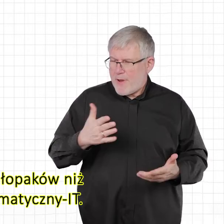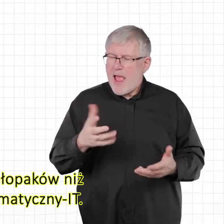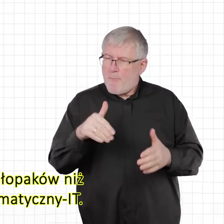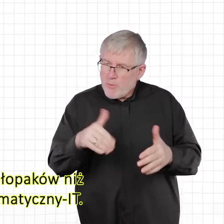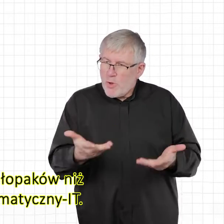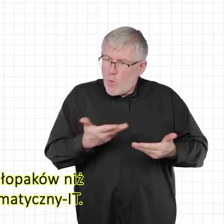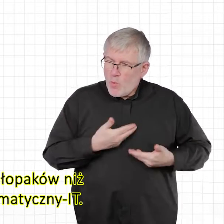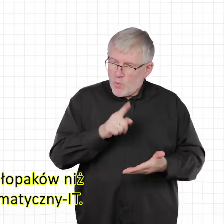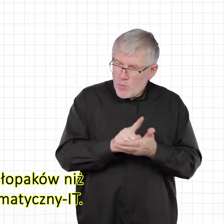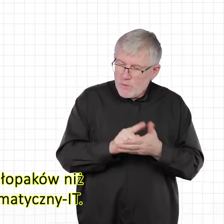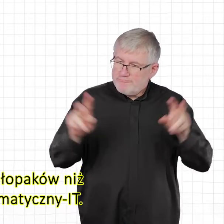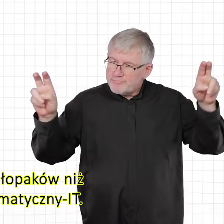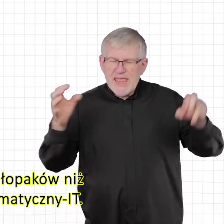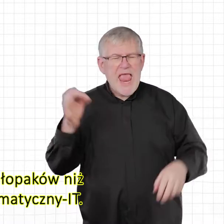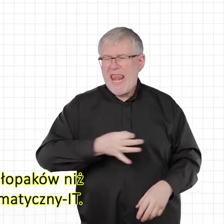IT something.